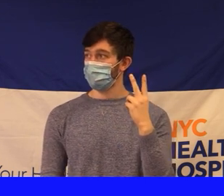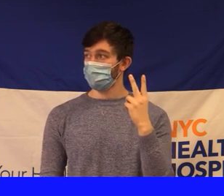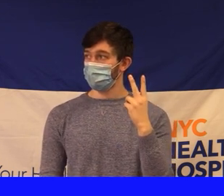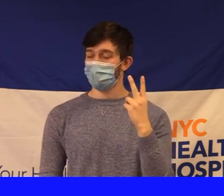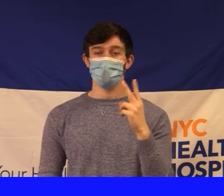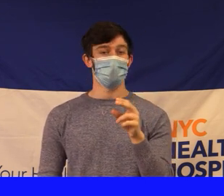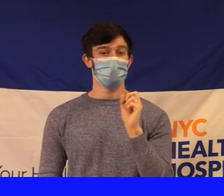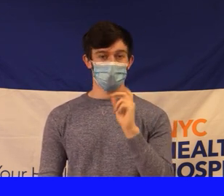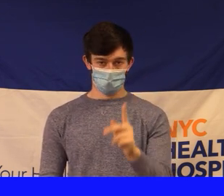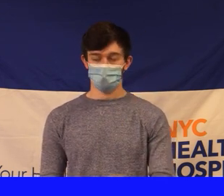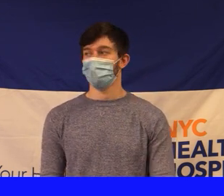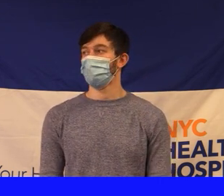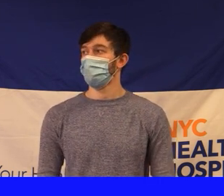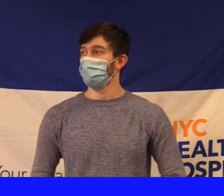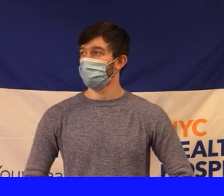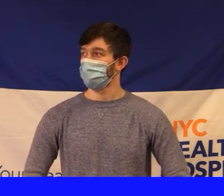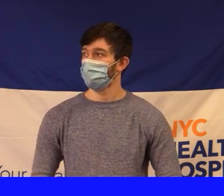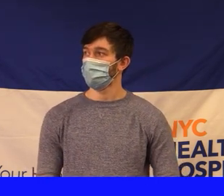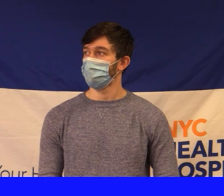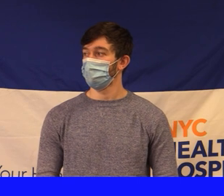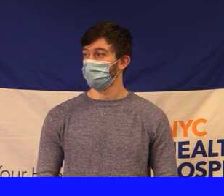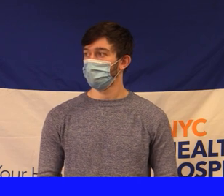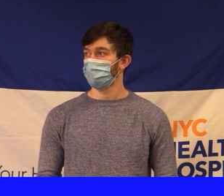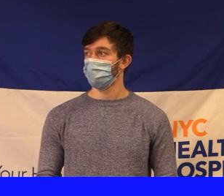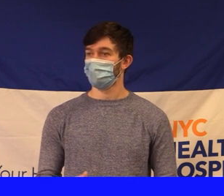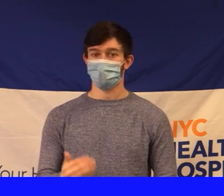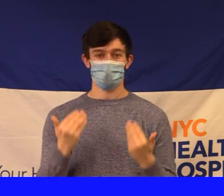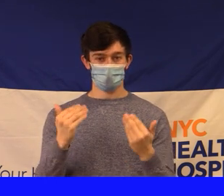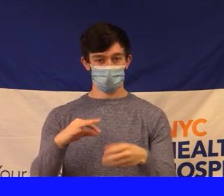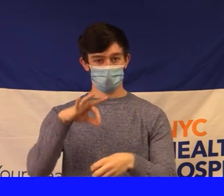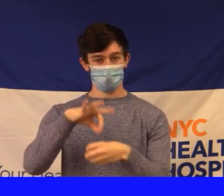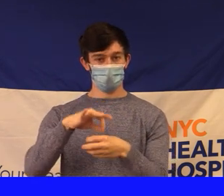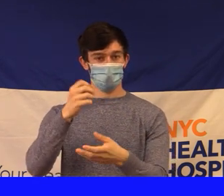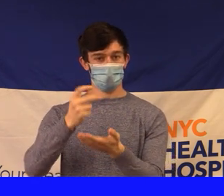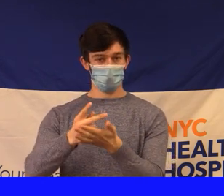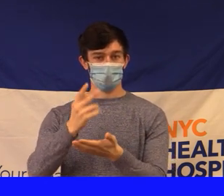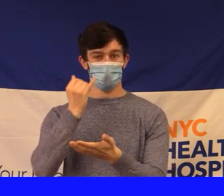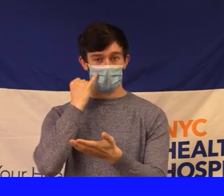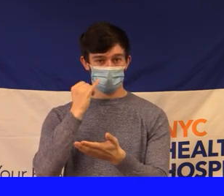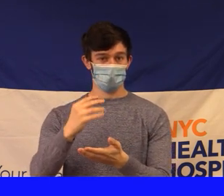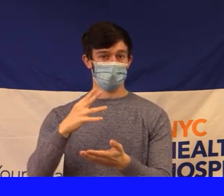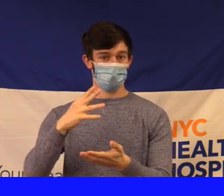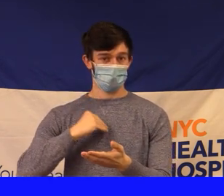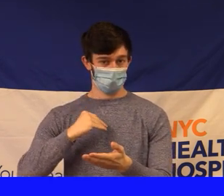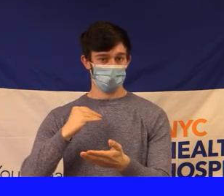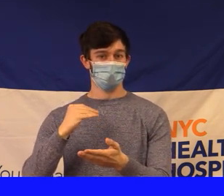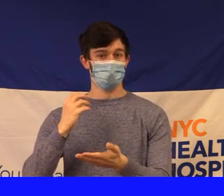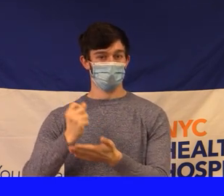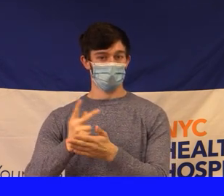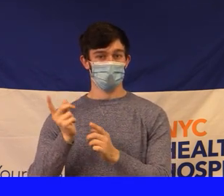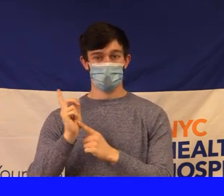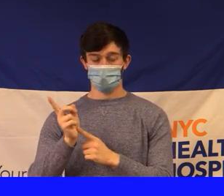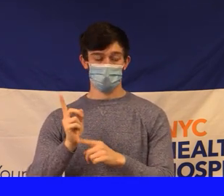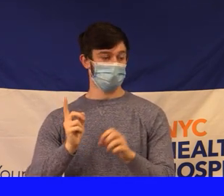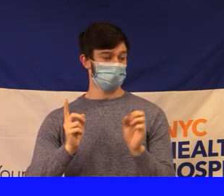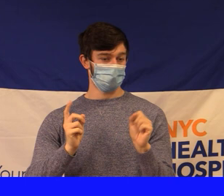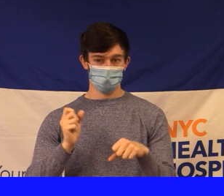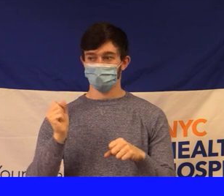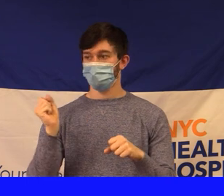Okay, and please give your vote of approval if you approved of the minutes. Yes. Yes.